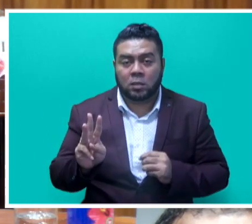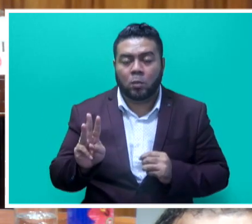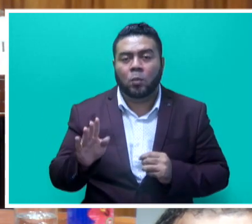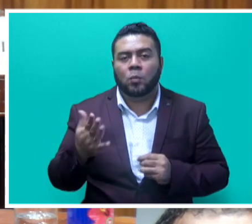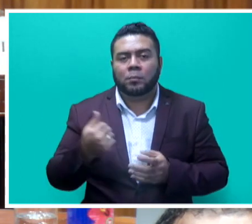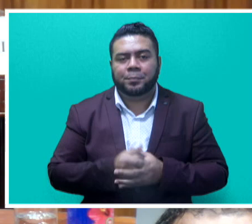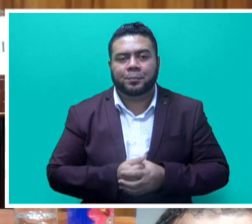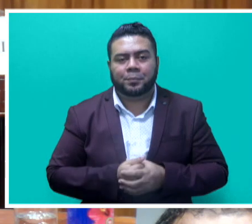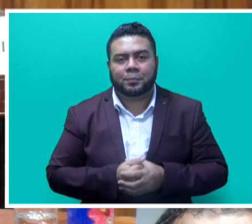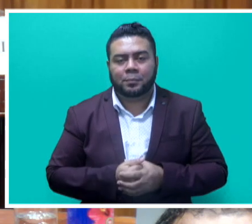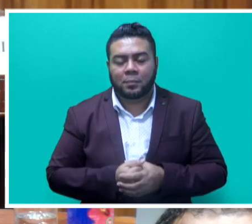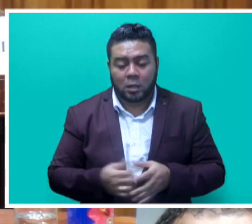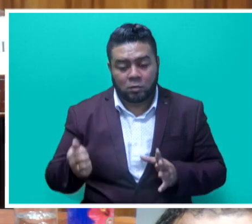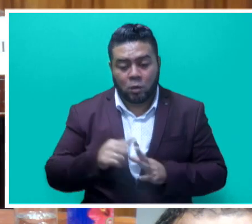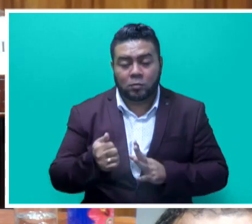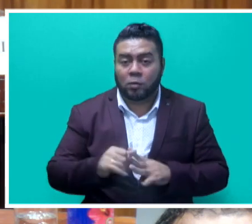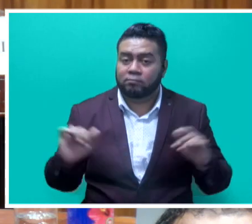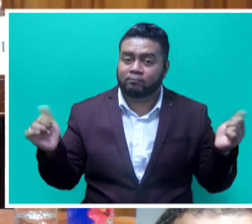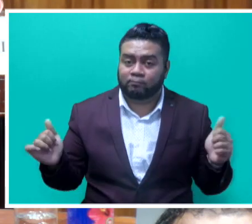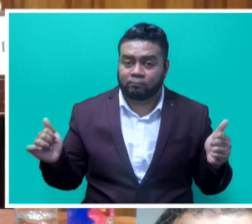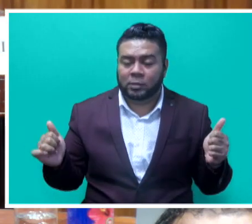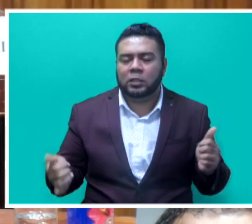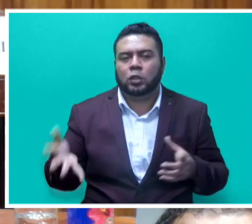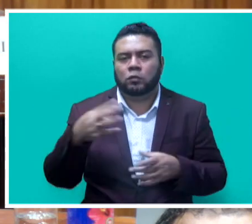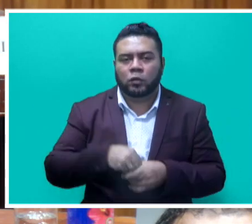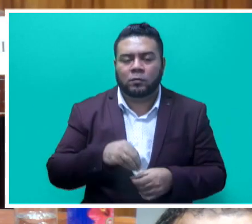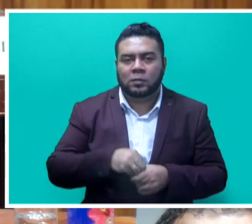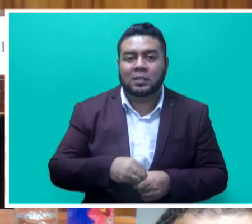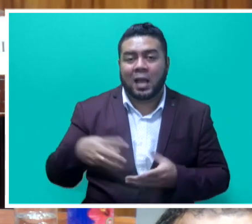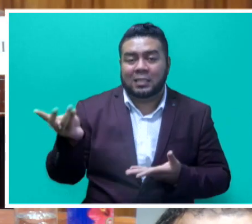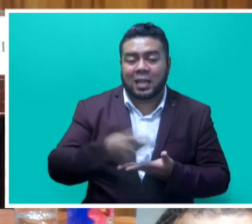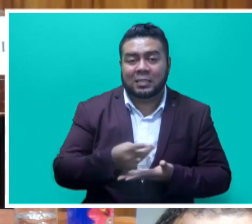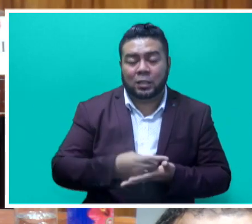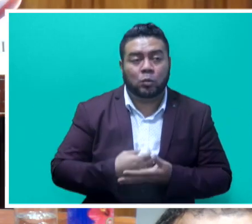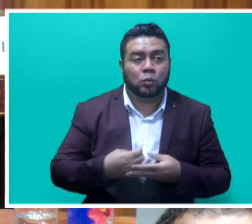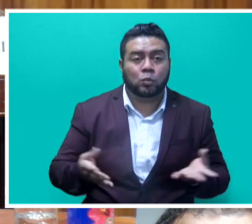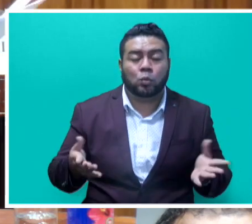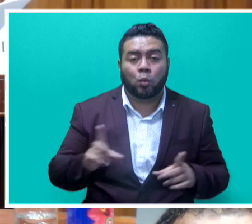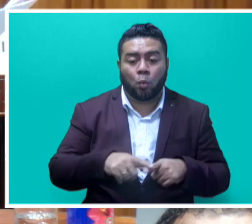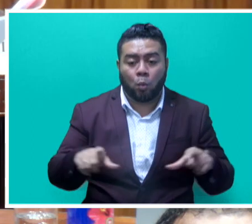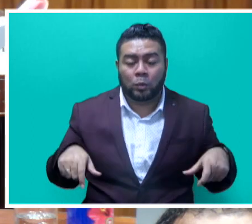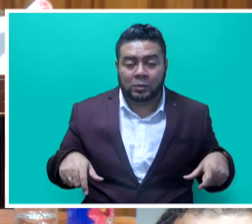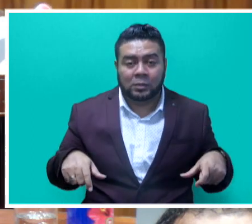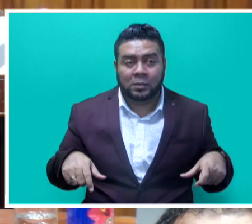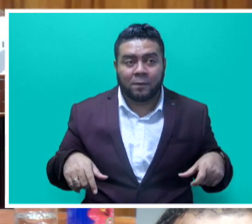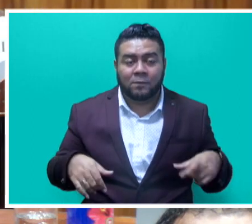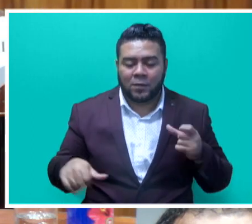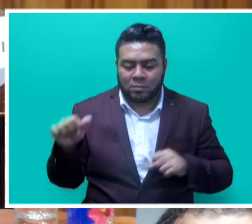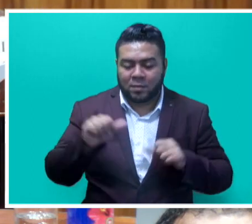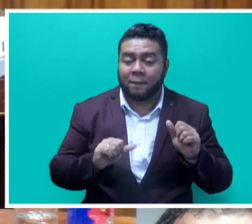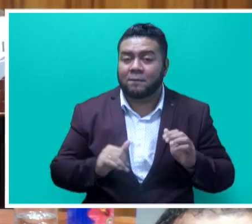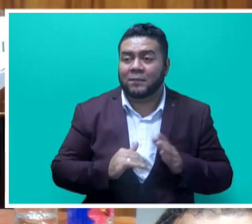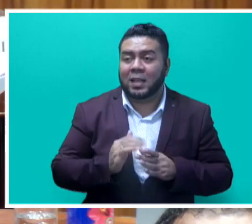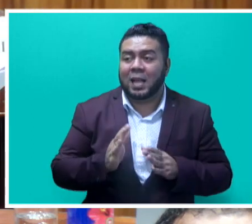Speaker, has also been completed, and it involves data release report produced from survey field